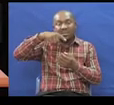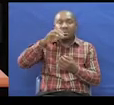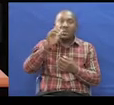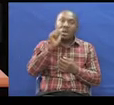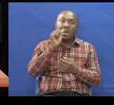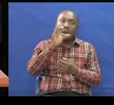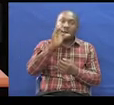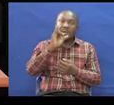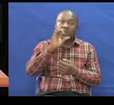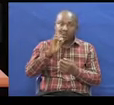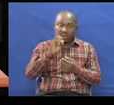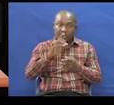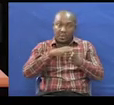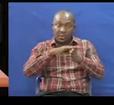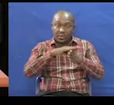which is